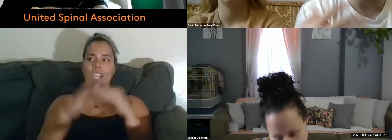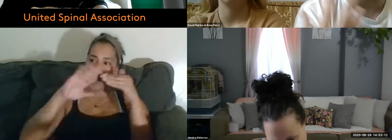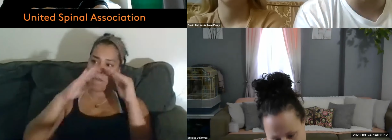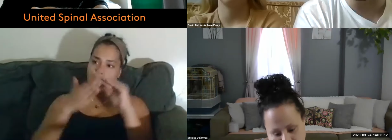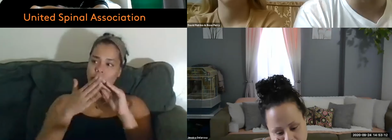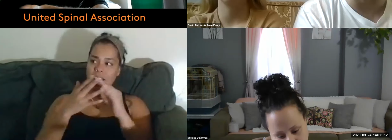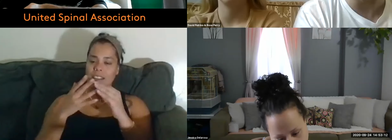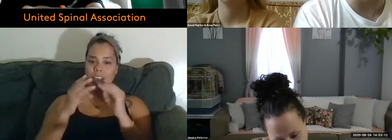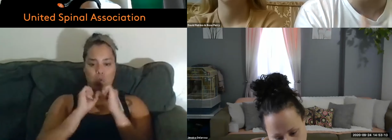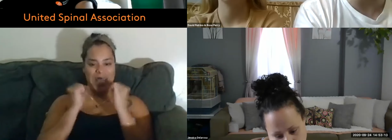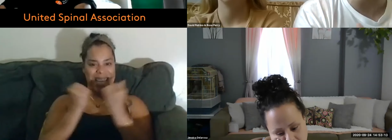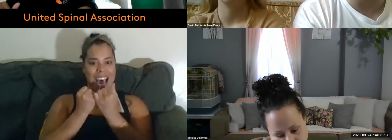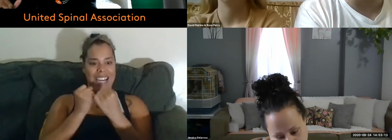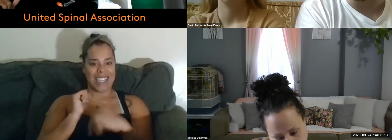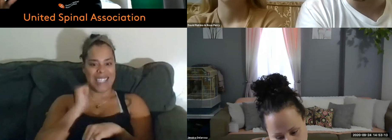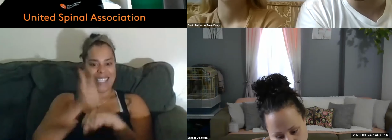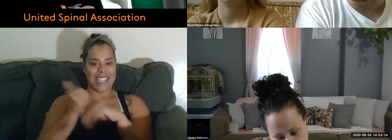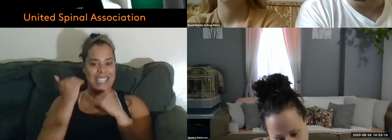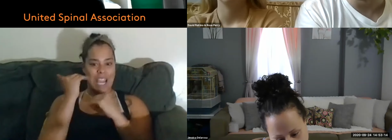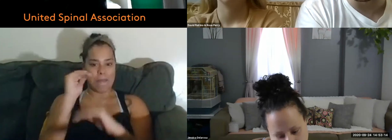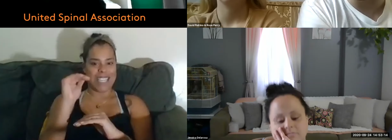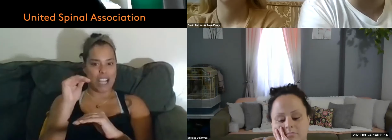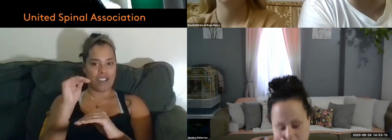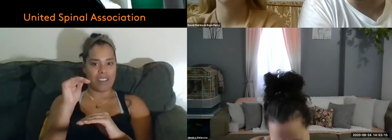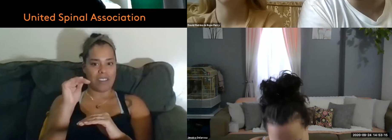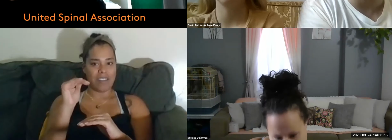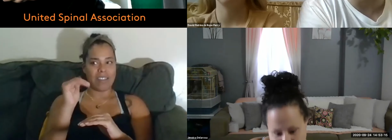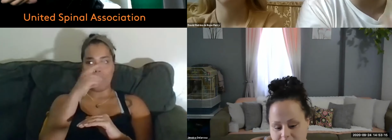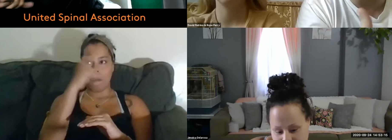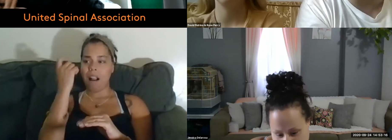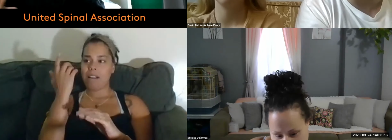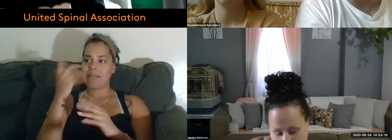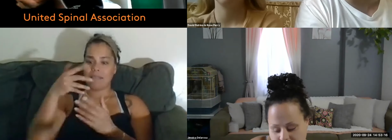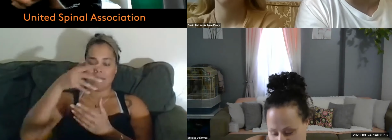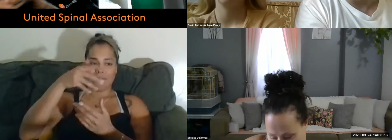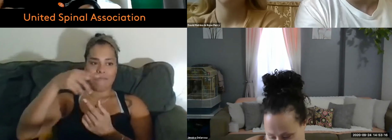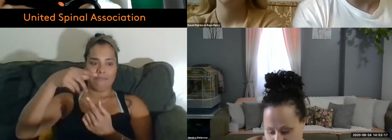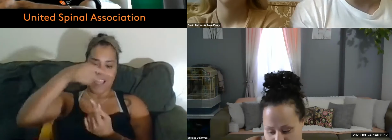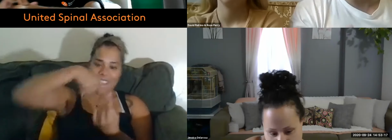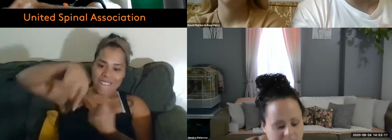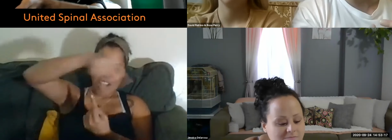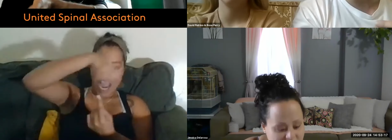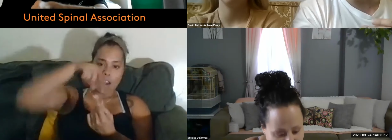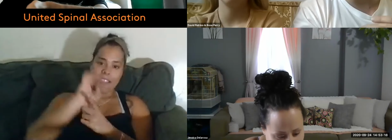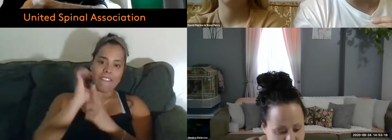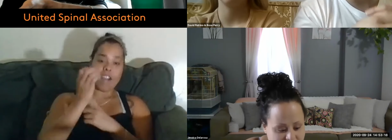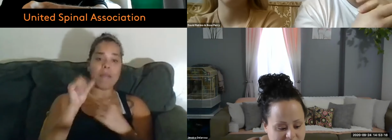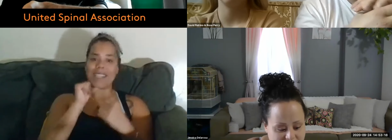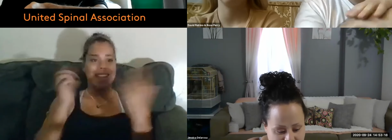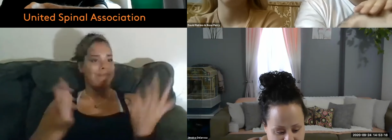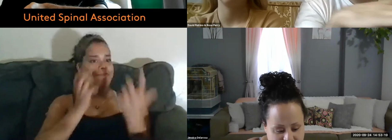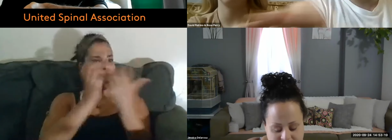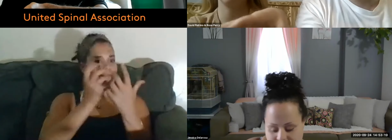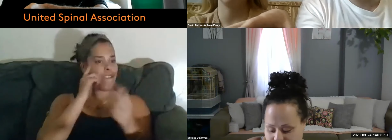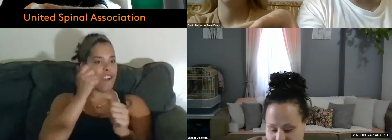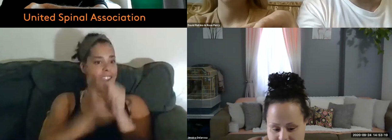And it's the environment that is not designed correctly for everyone to live in. But as soon as you take